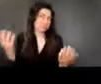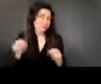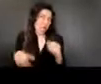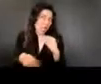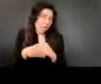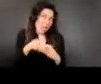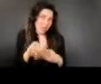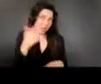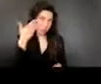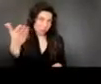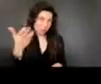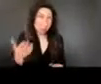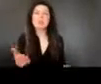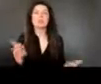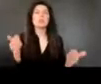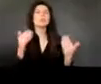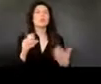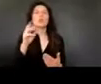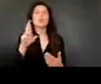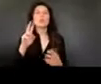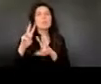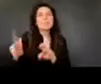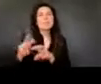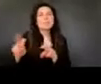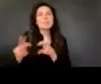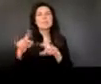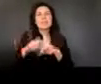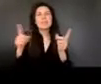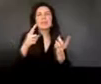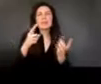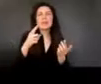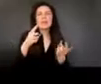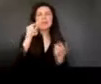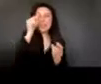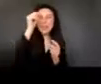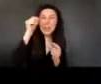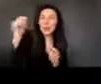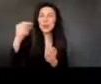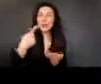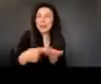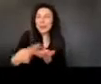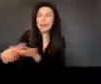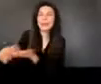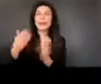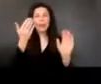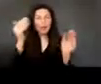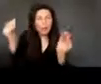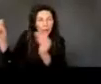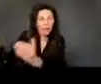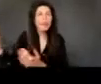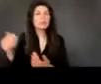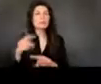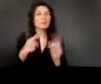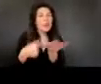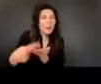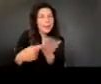also analysis of comparative discourses and narratives, how that worked, the discussions,